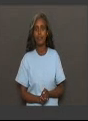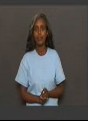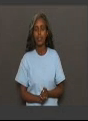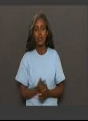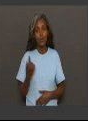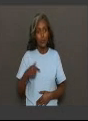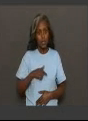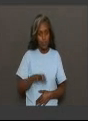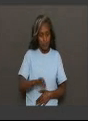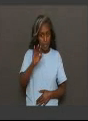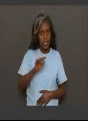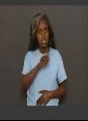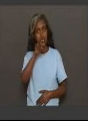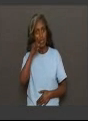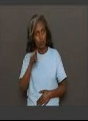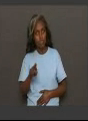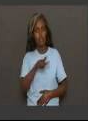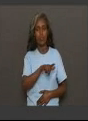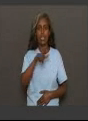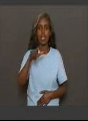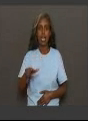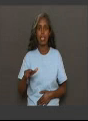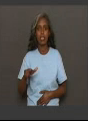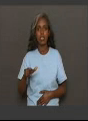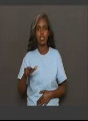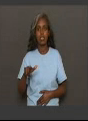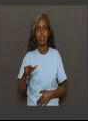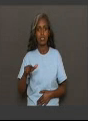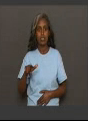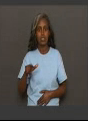we find the equation of the line to be